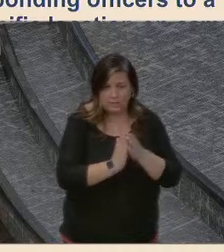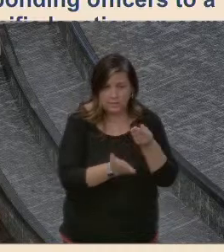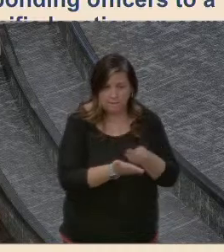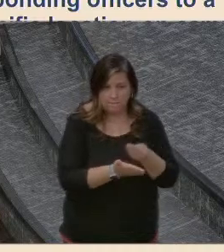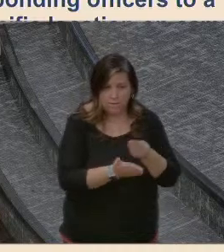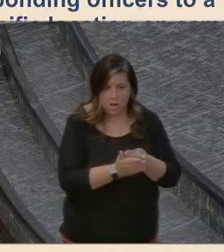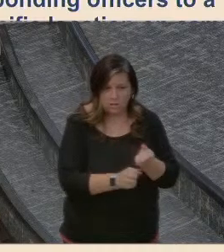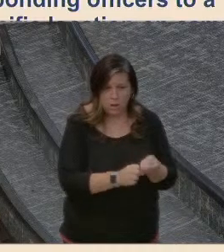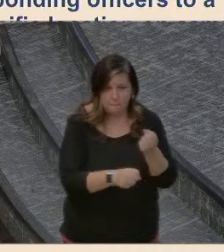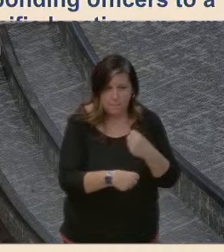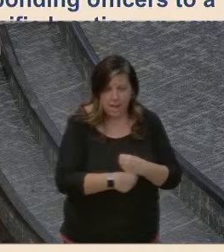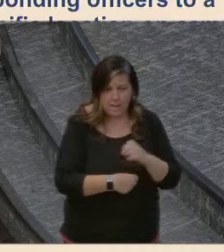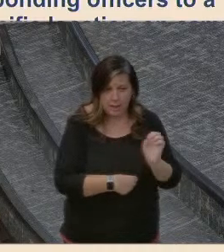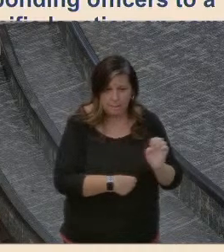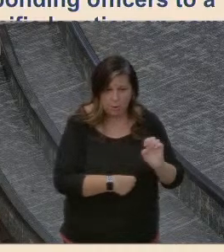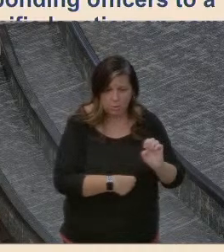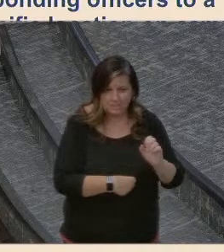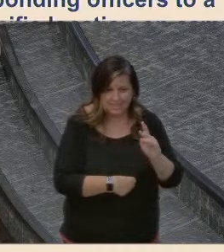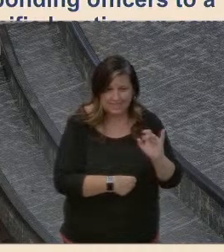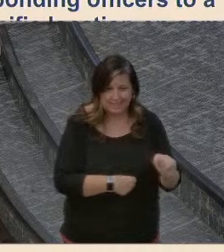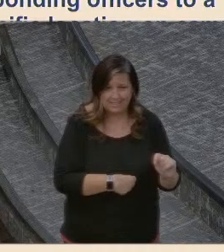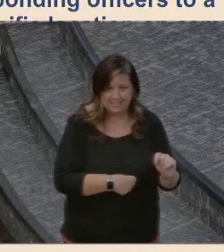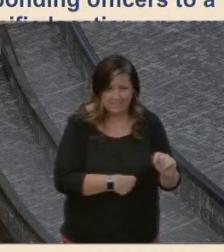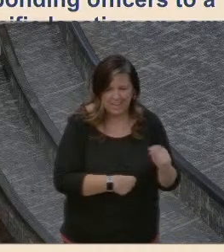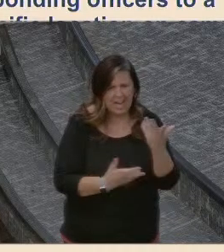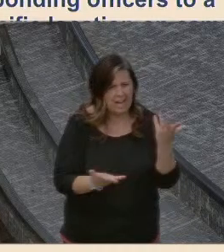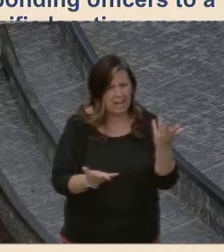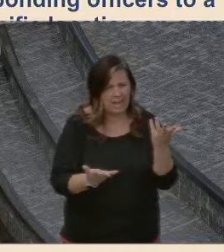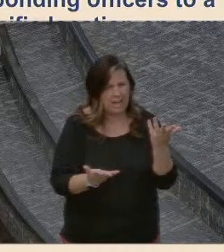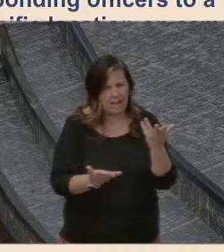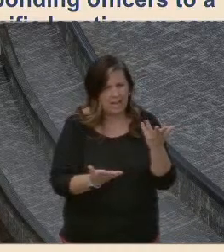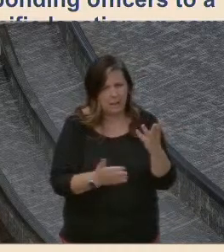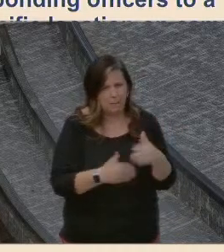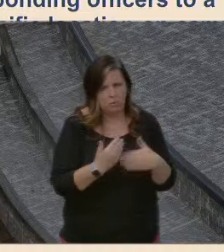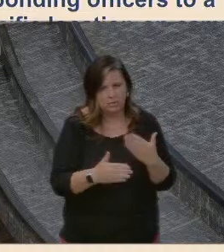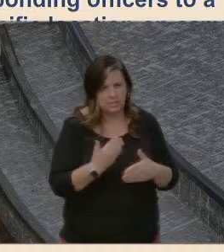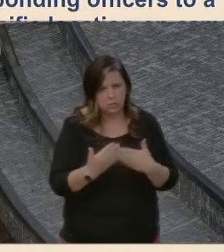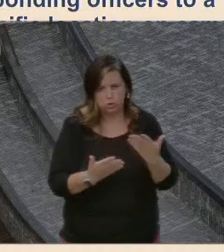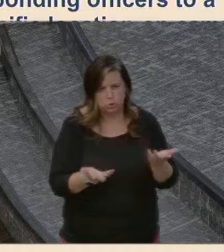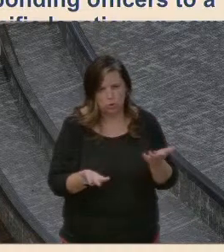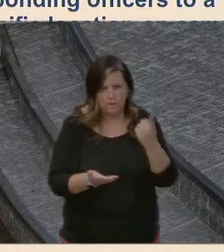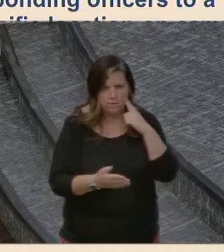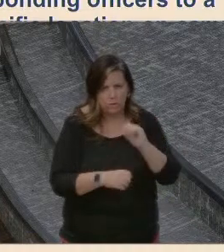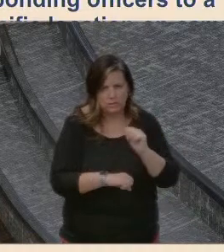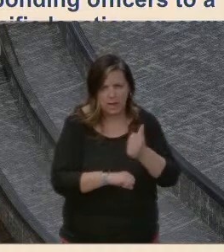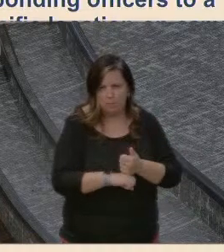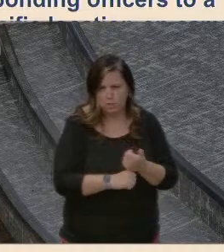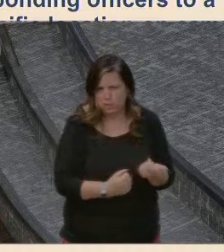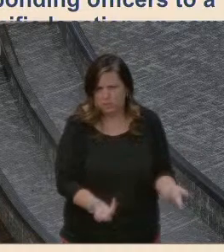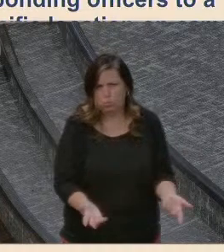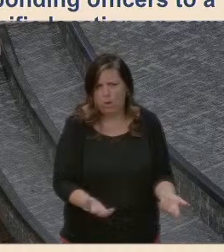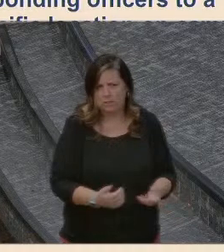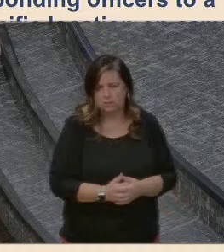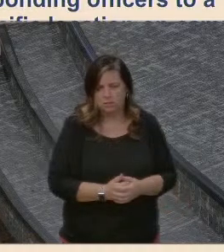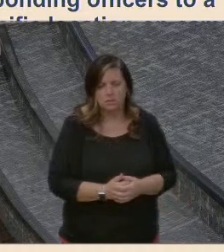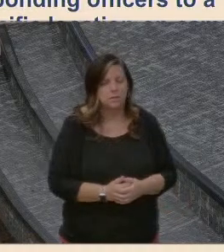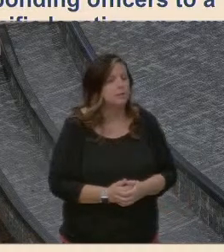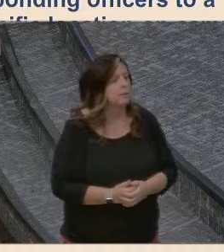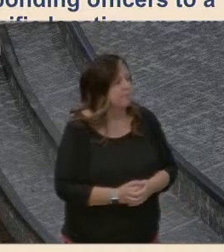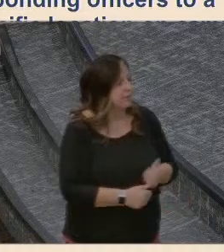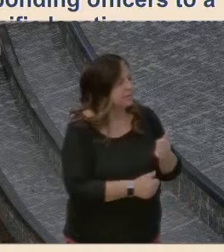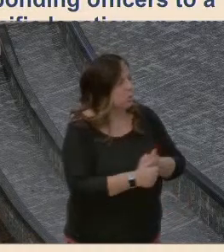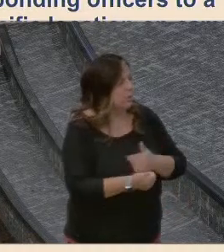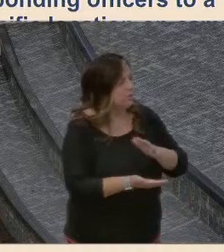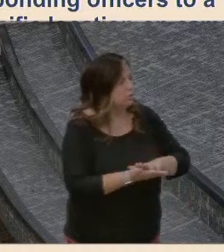kits? I'm just kind of, Sure. is the procedure for establishing this? As of right now, each school's sort